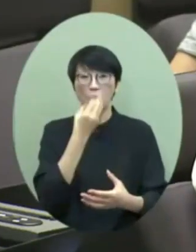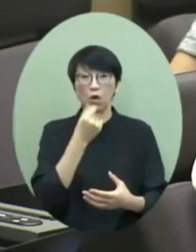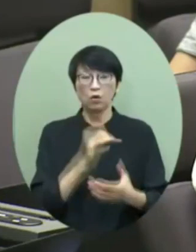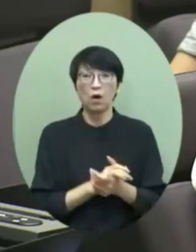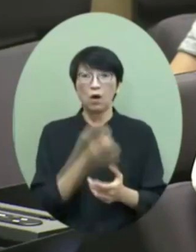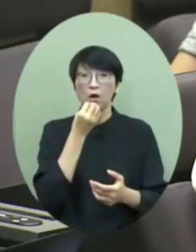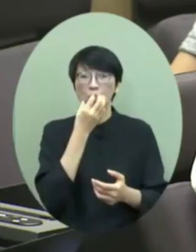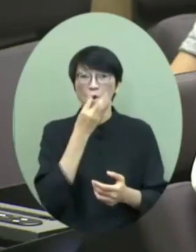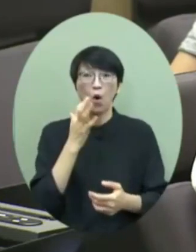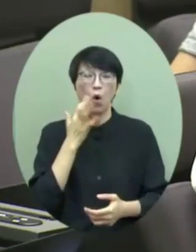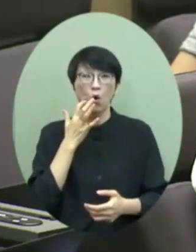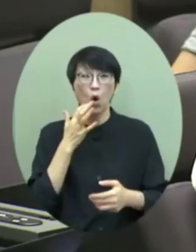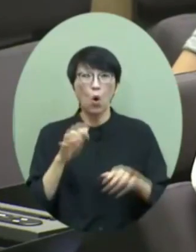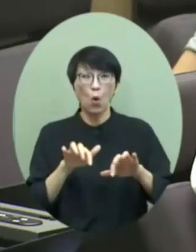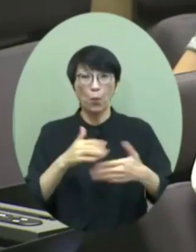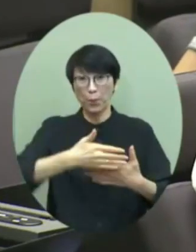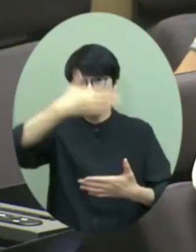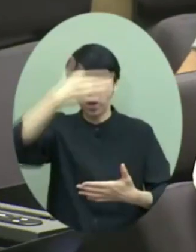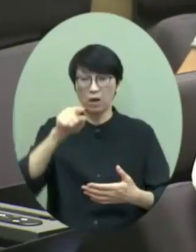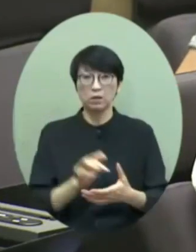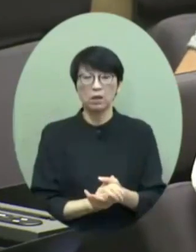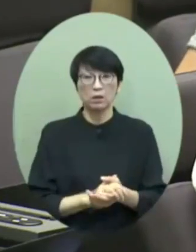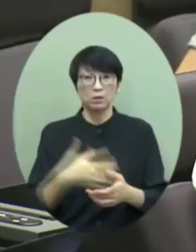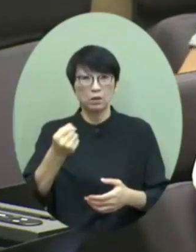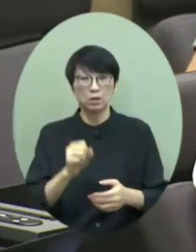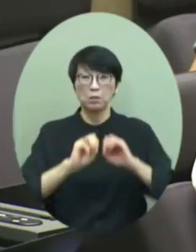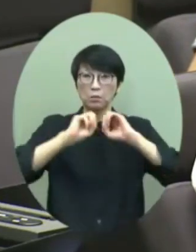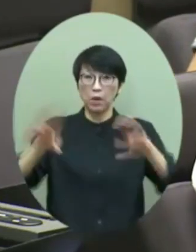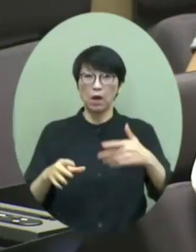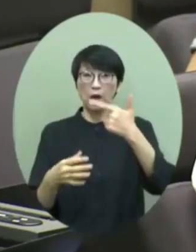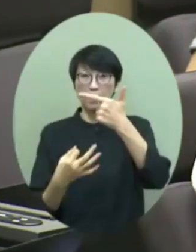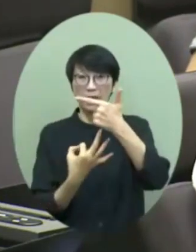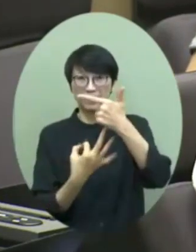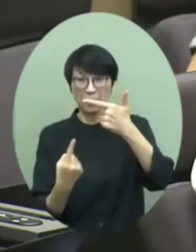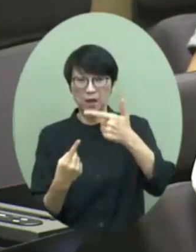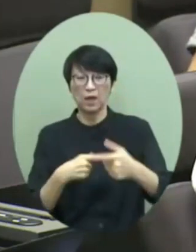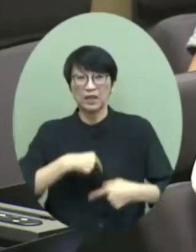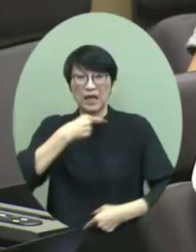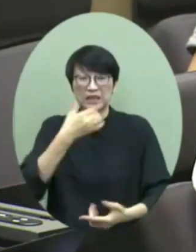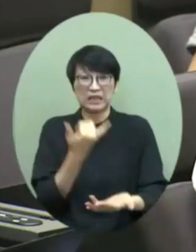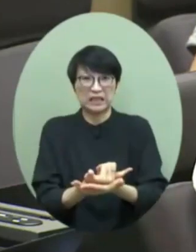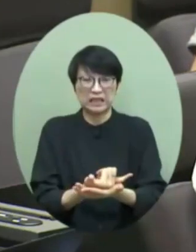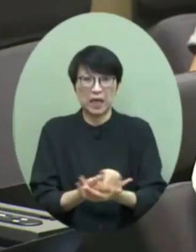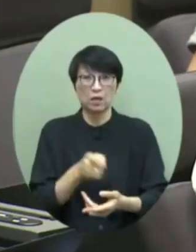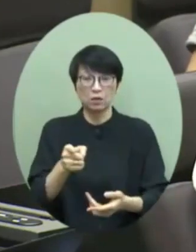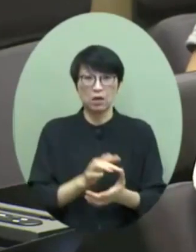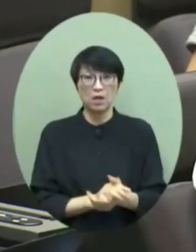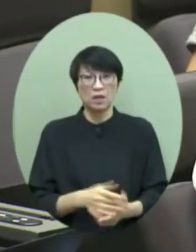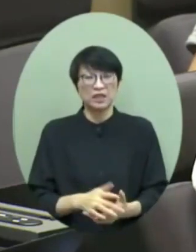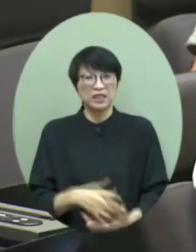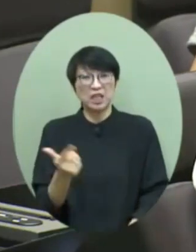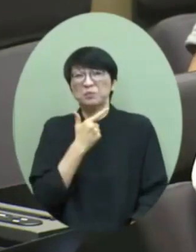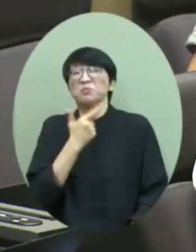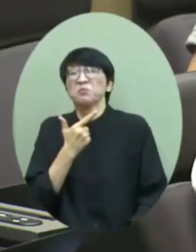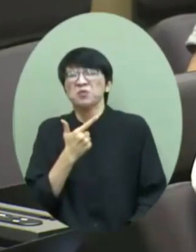CPG. How do you define hatred? Because, for instance, if you spread messages